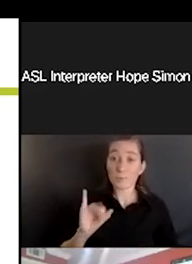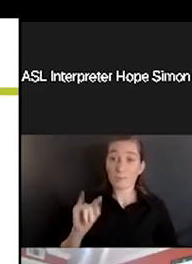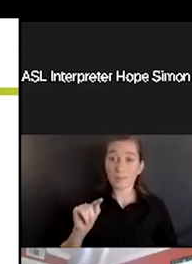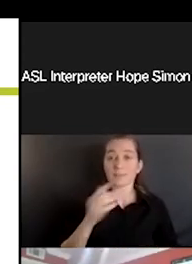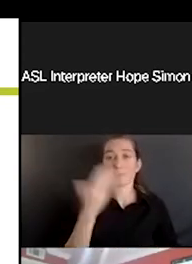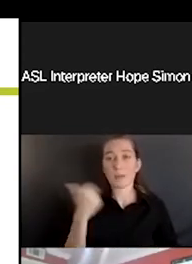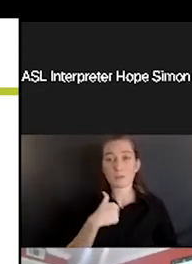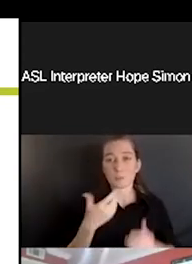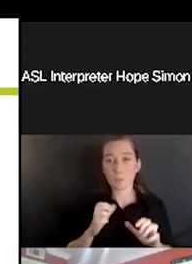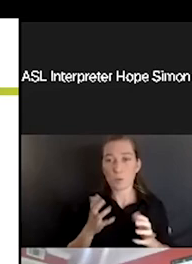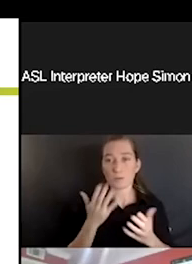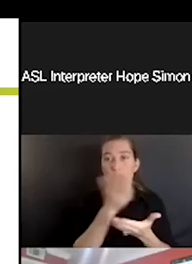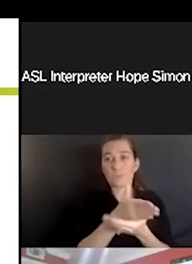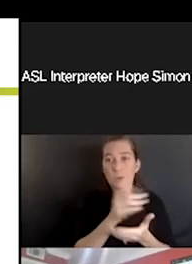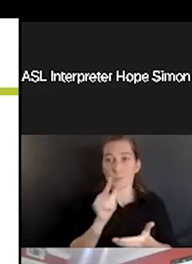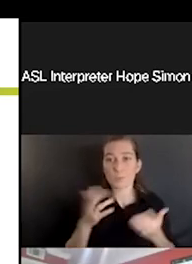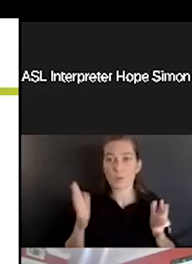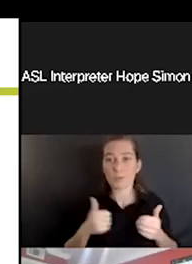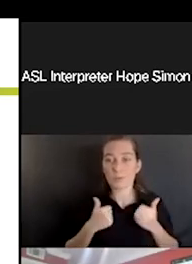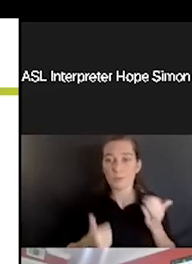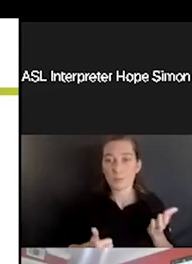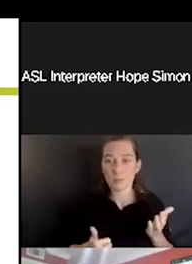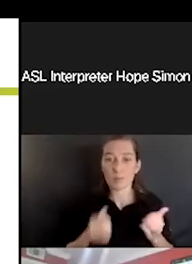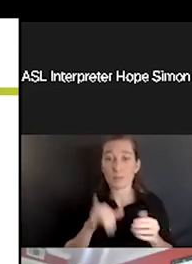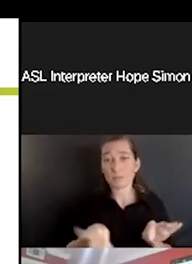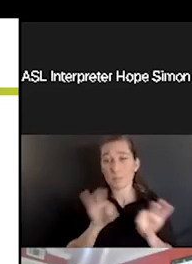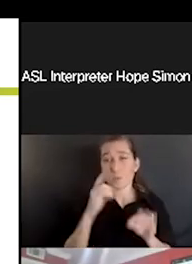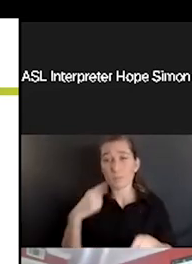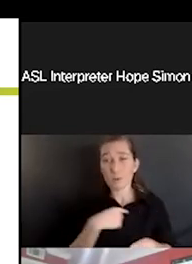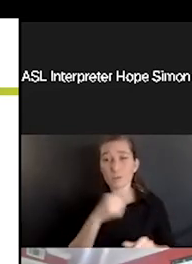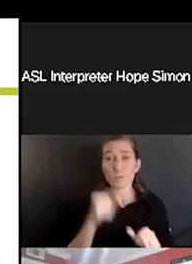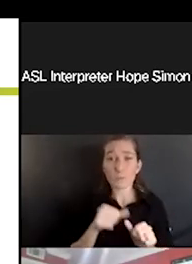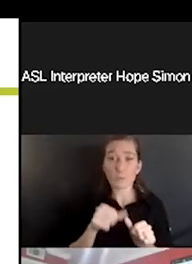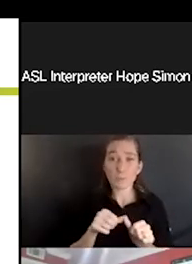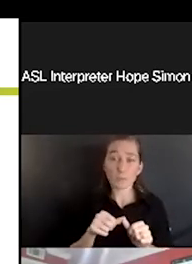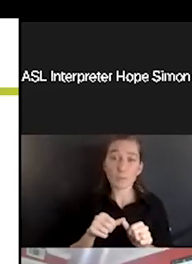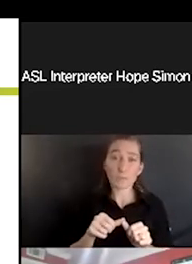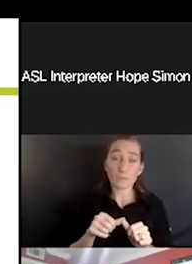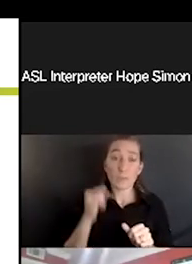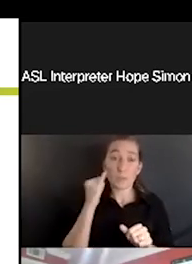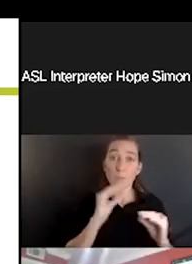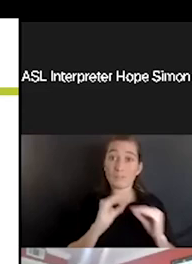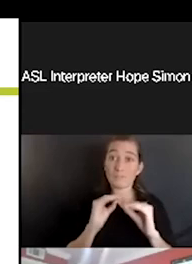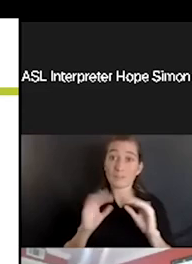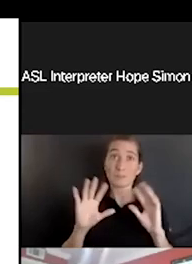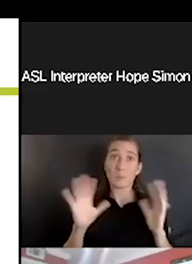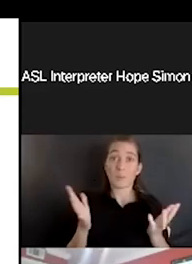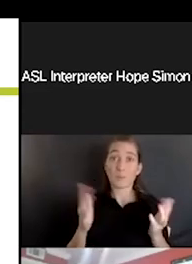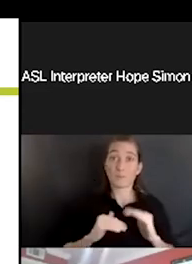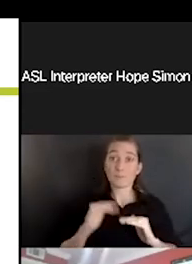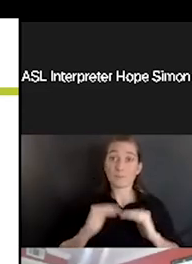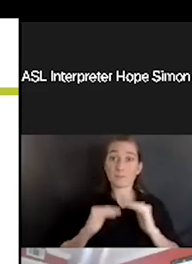very important thing for us to remember, because you are obviously, if you fix the entire building, you're going to